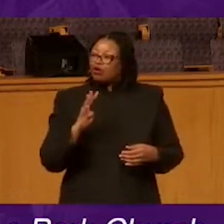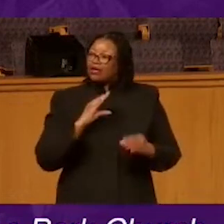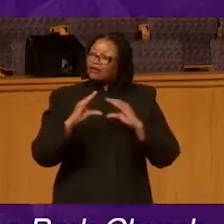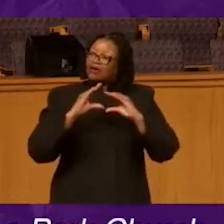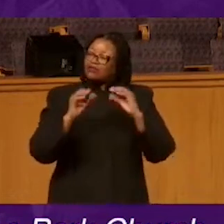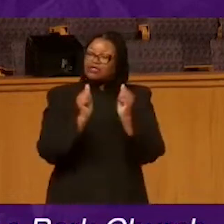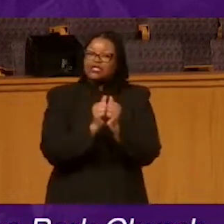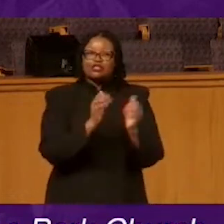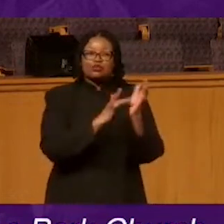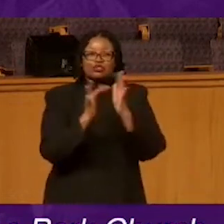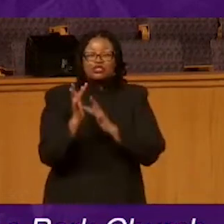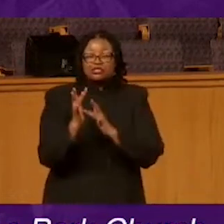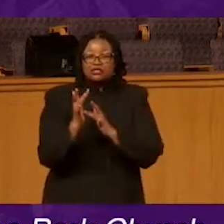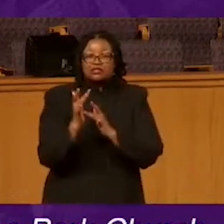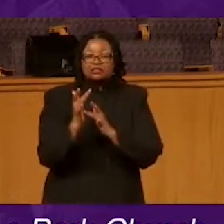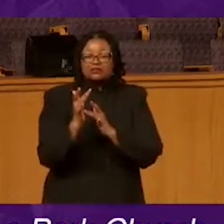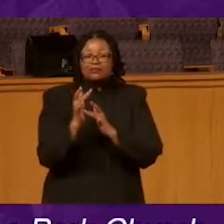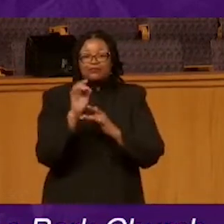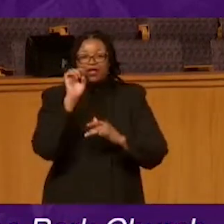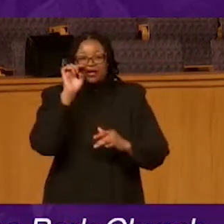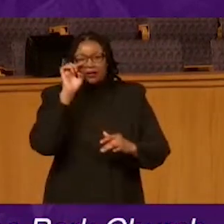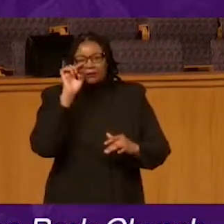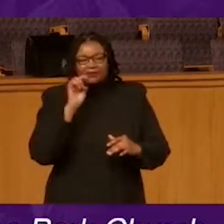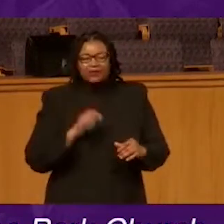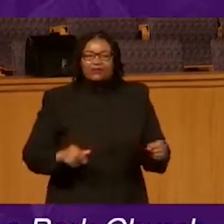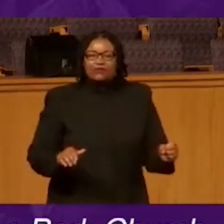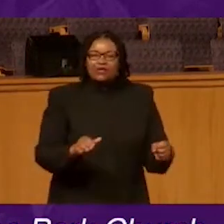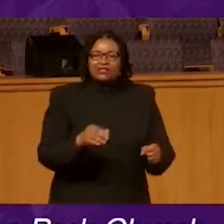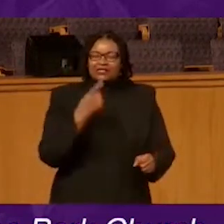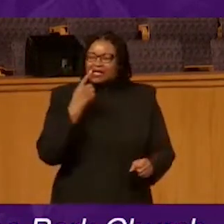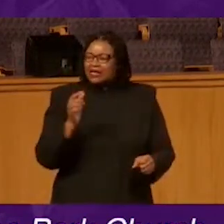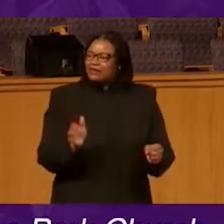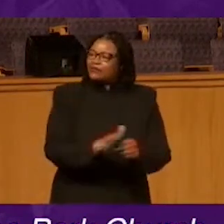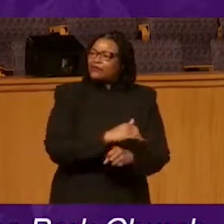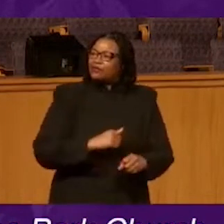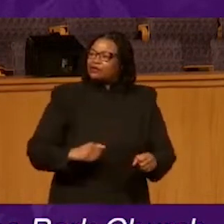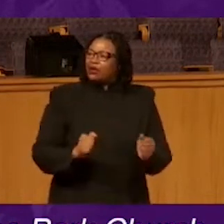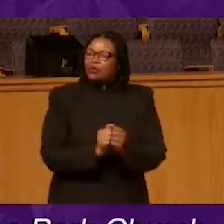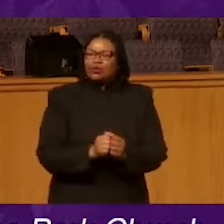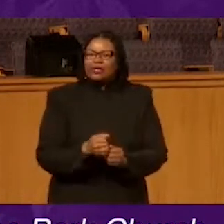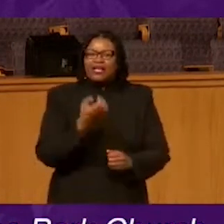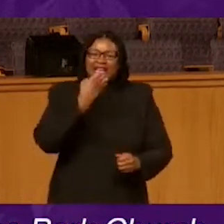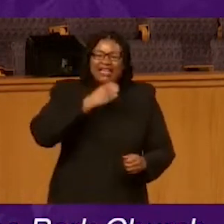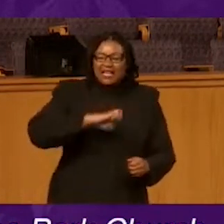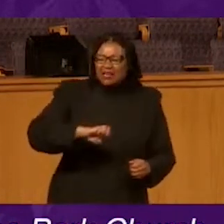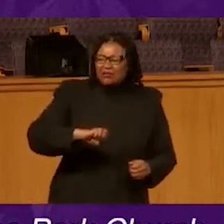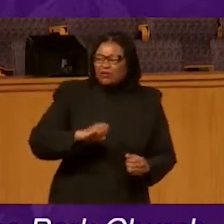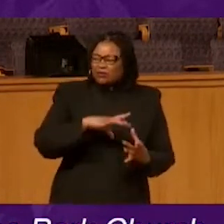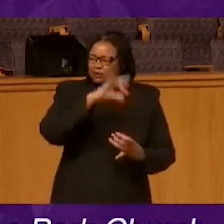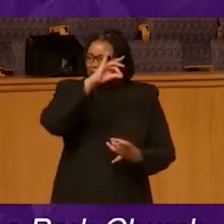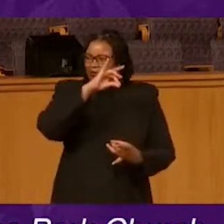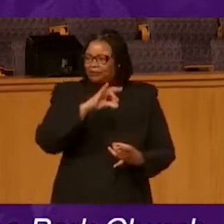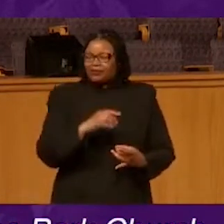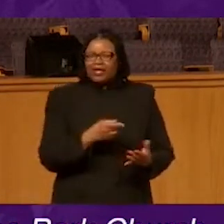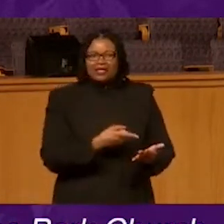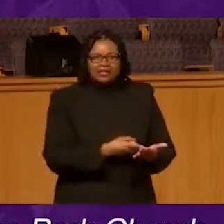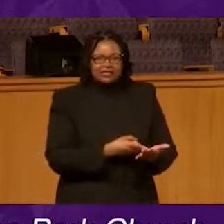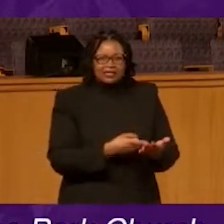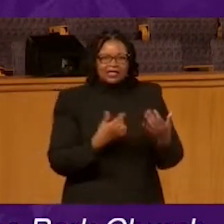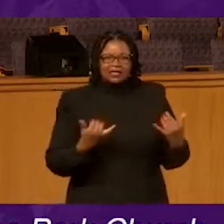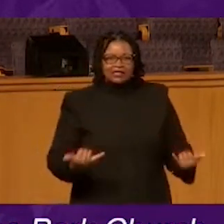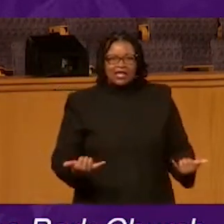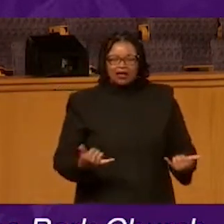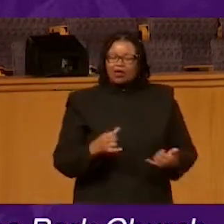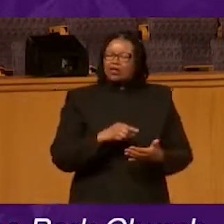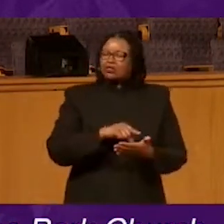in league with Satan, filled with an evil spirit. And that brings us to the particular text and verses